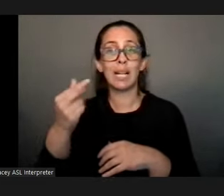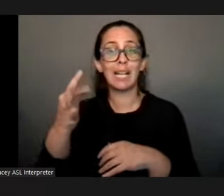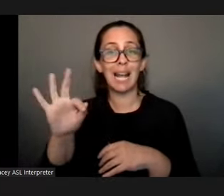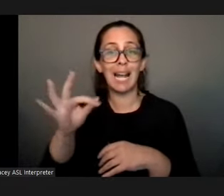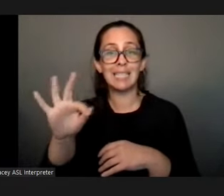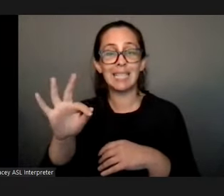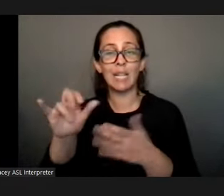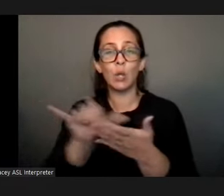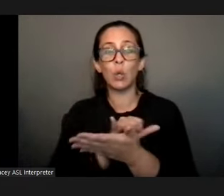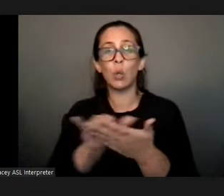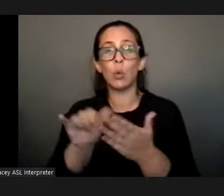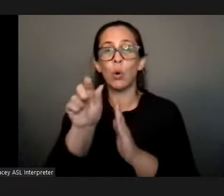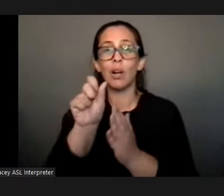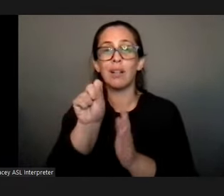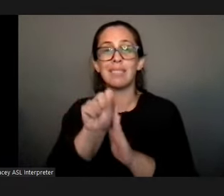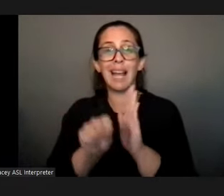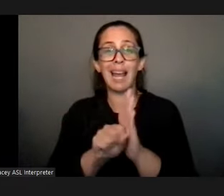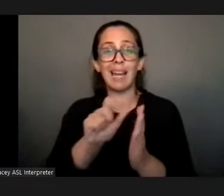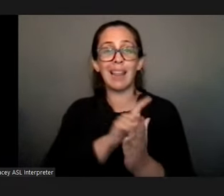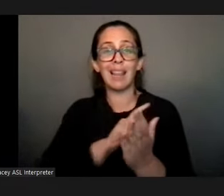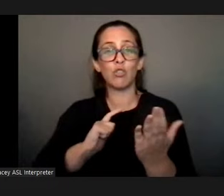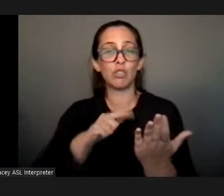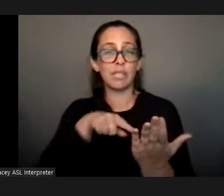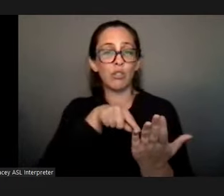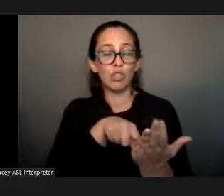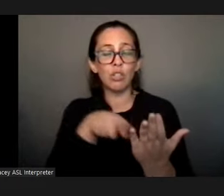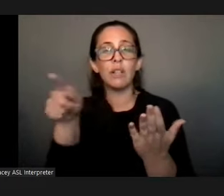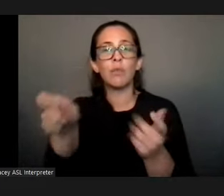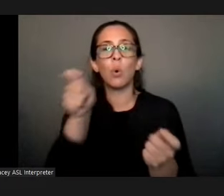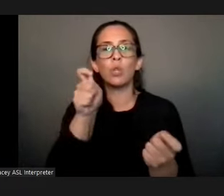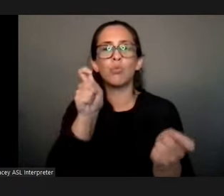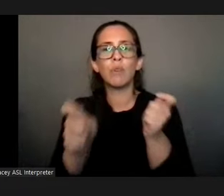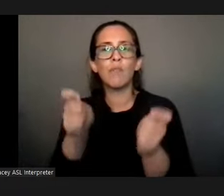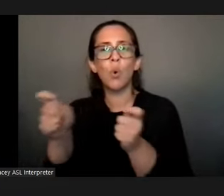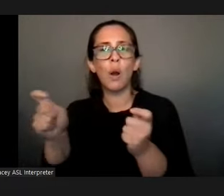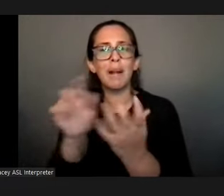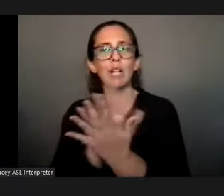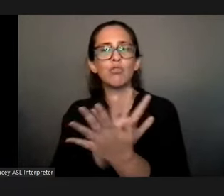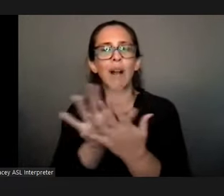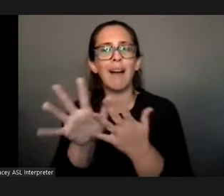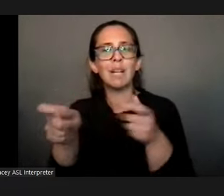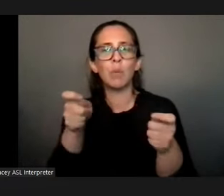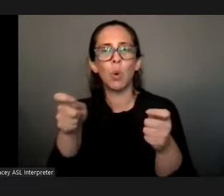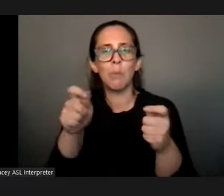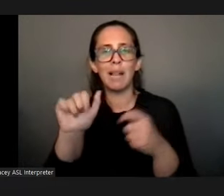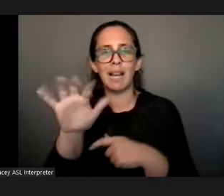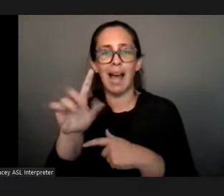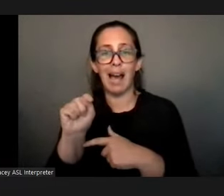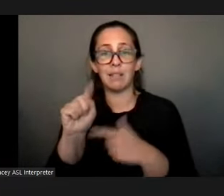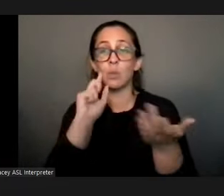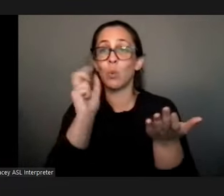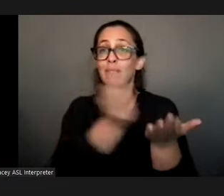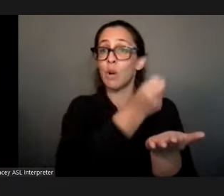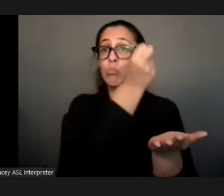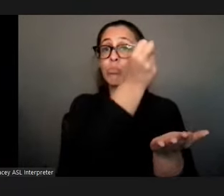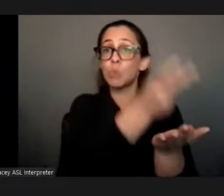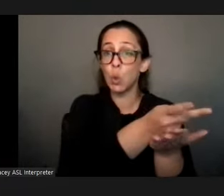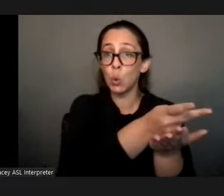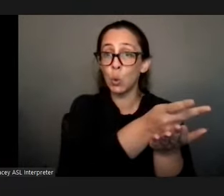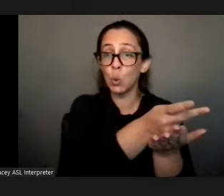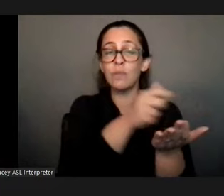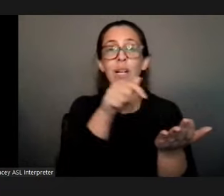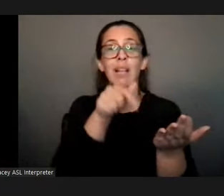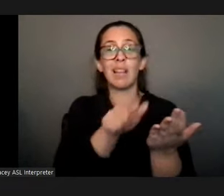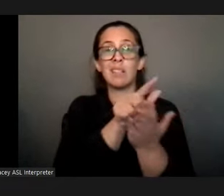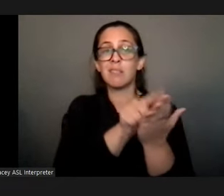State Legislature passed the MTA Reform and Traffic Mobility Act. If approved by the Federal Highway Administration, this act